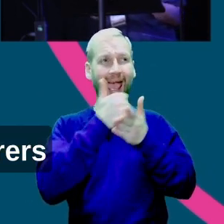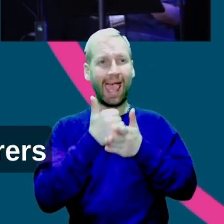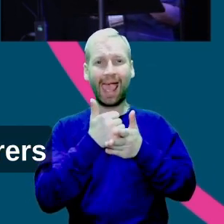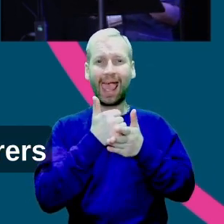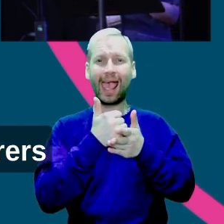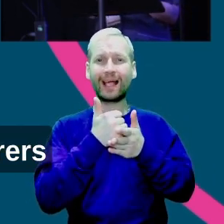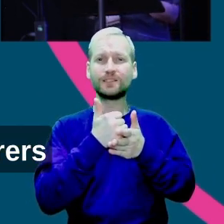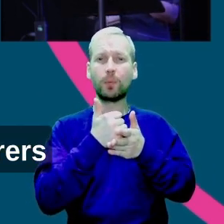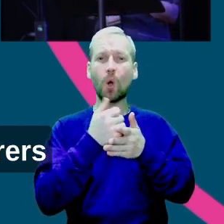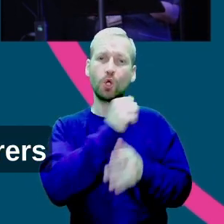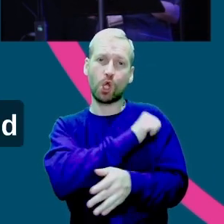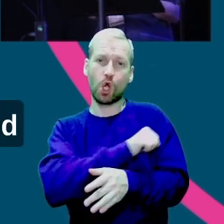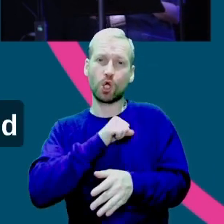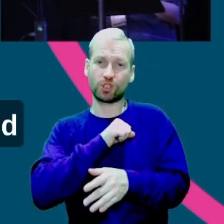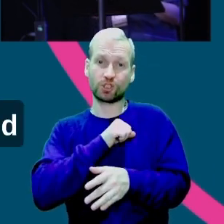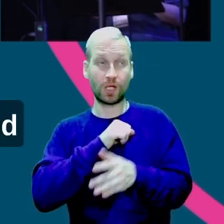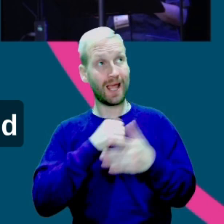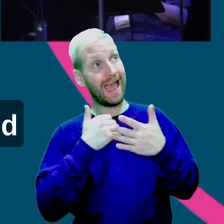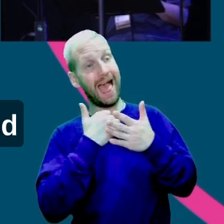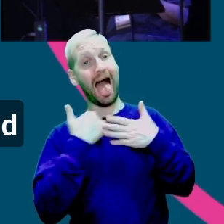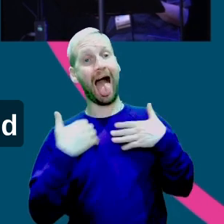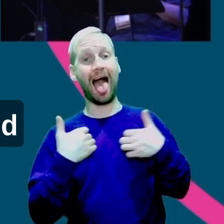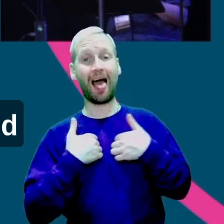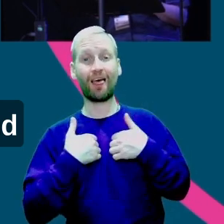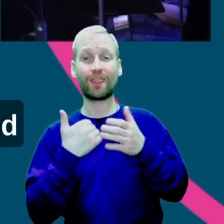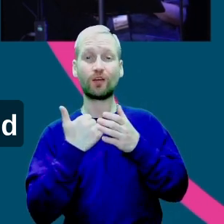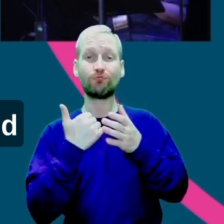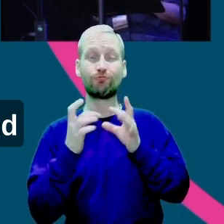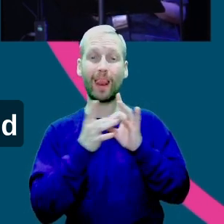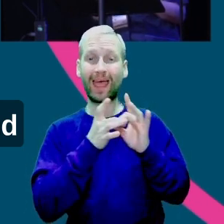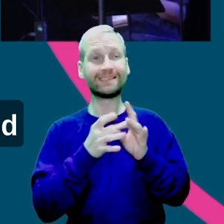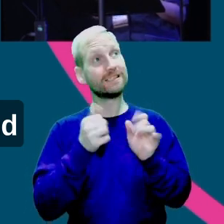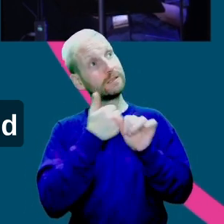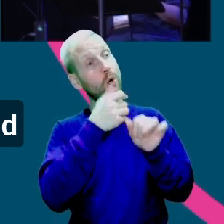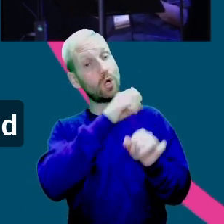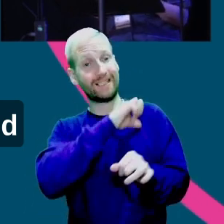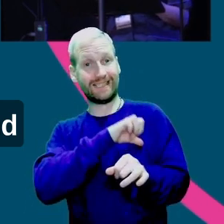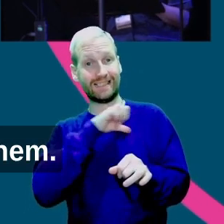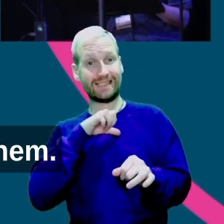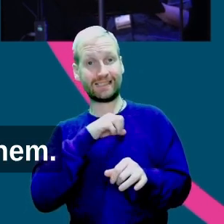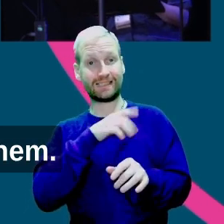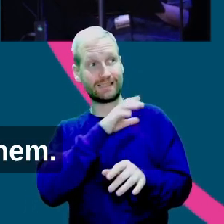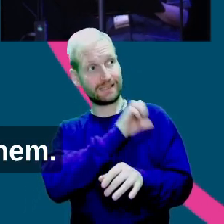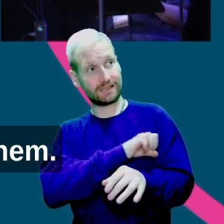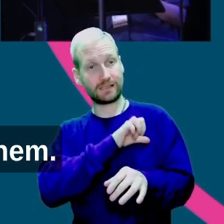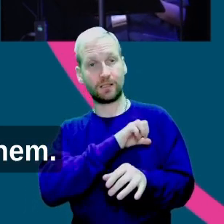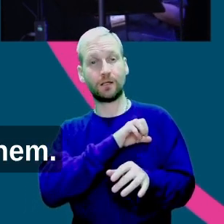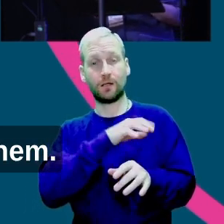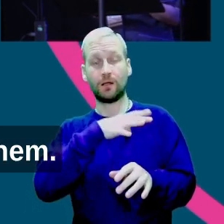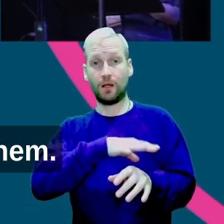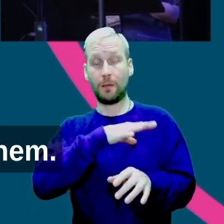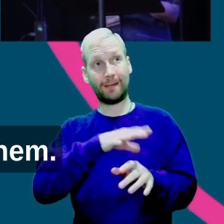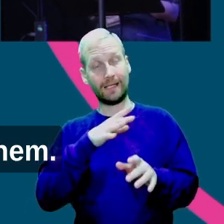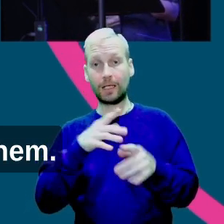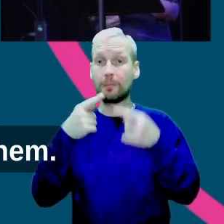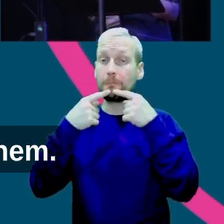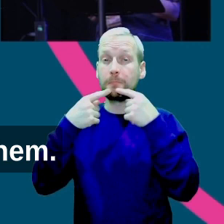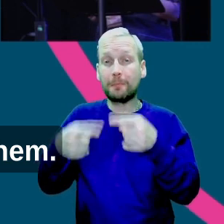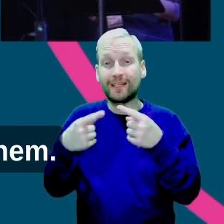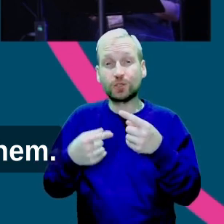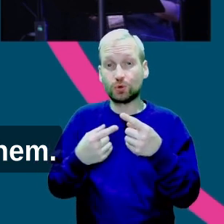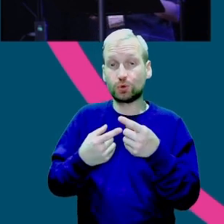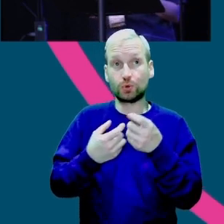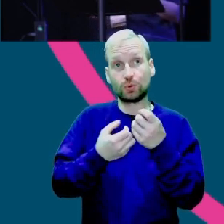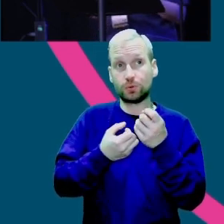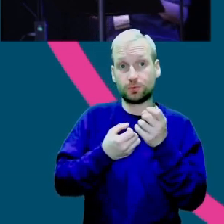the likelihood of carers' health-related support needs being identified and therefore addressed by giving them permission to express